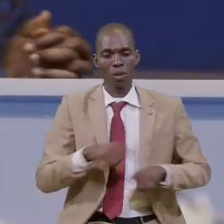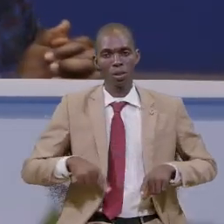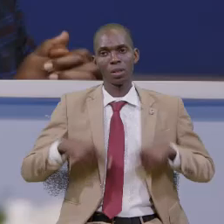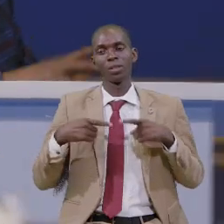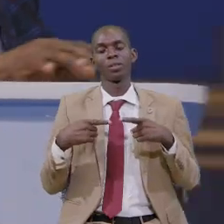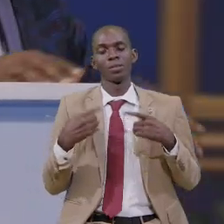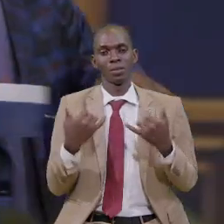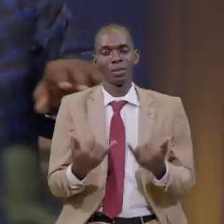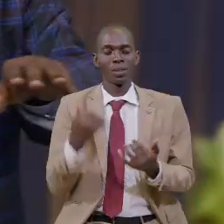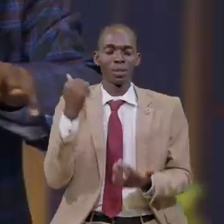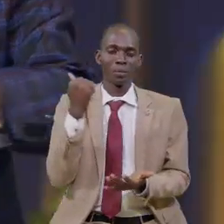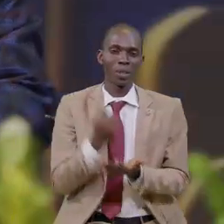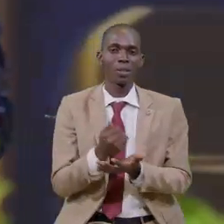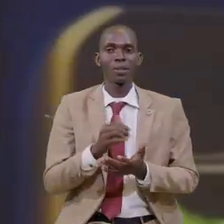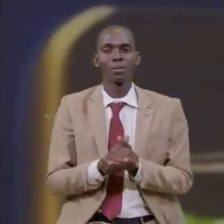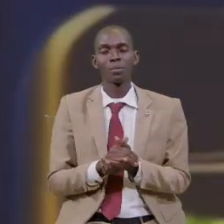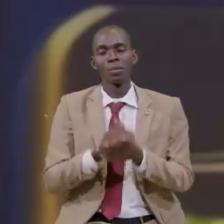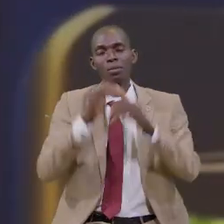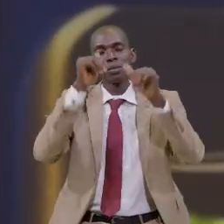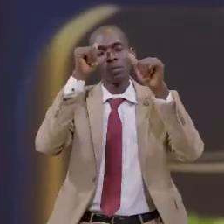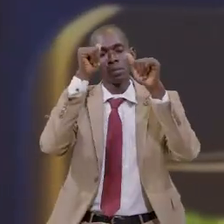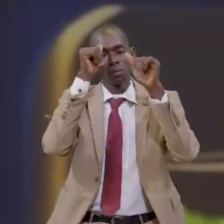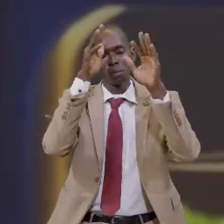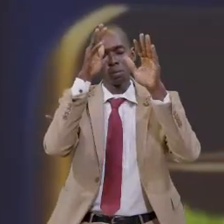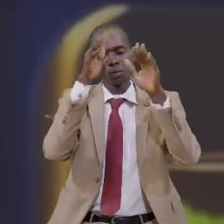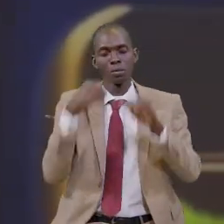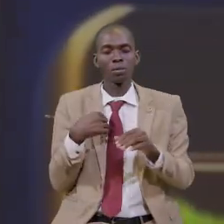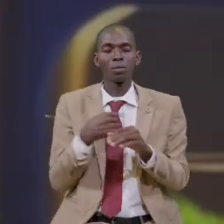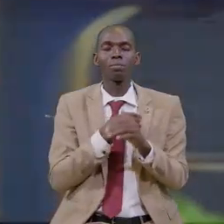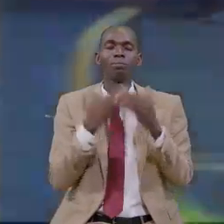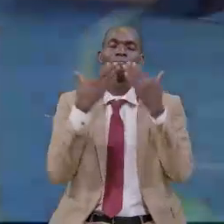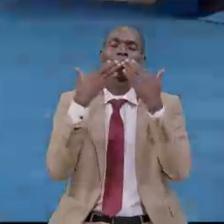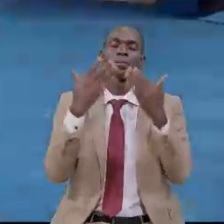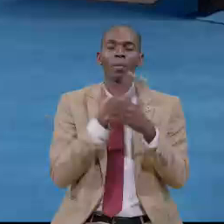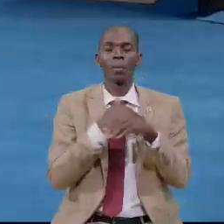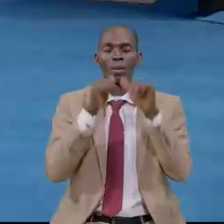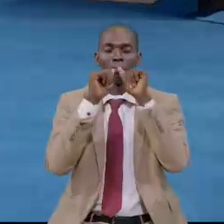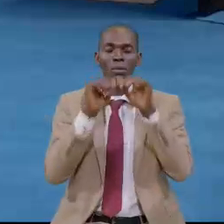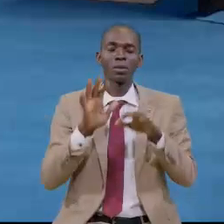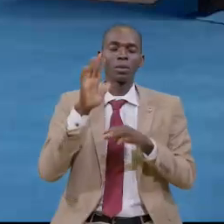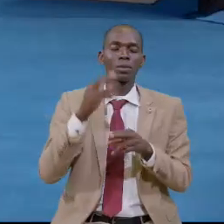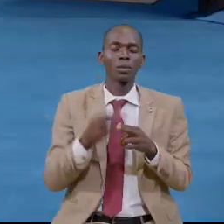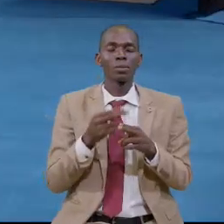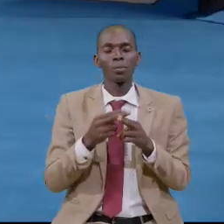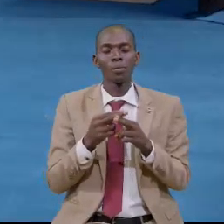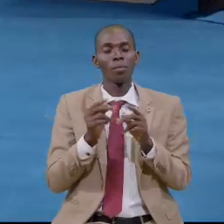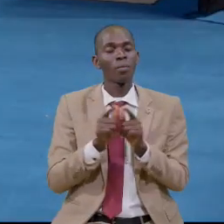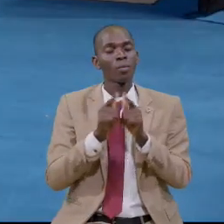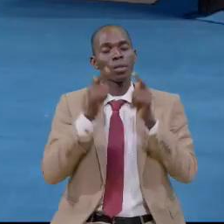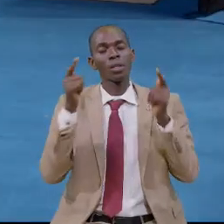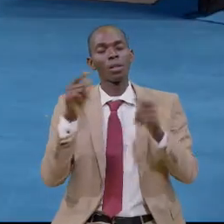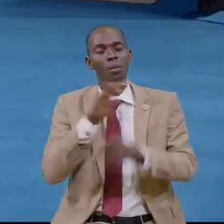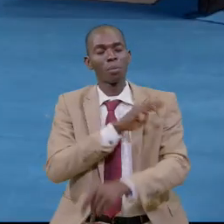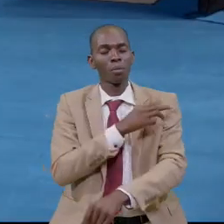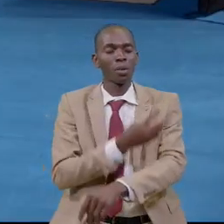Amen. Father, we thank you and bless your name. Great, mighty God. Lord,